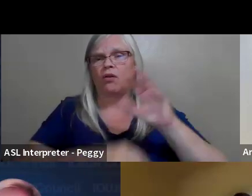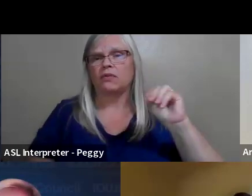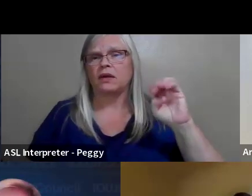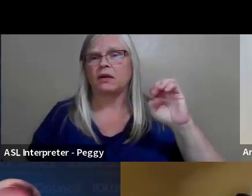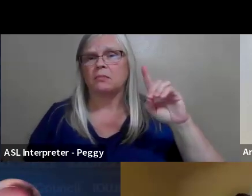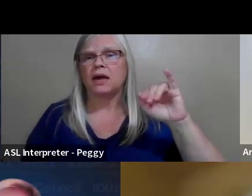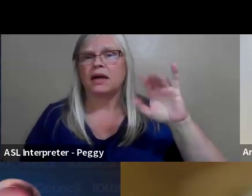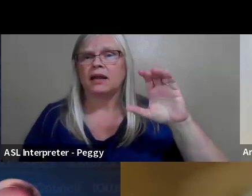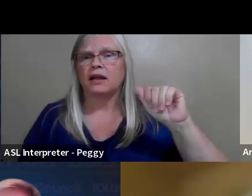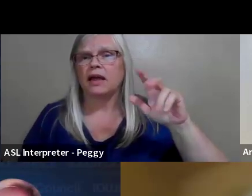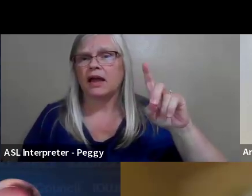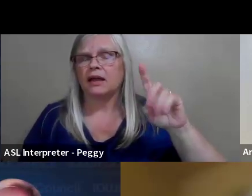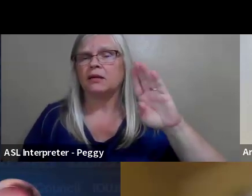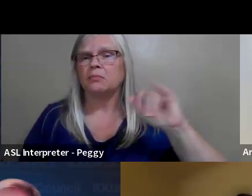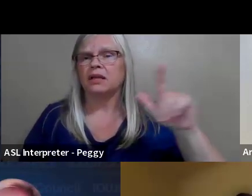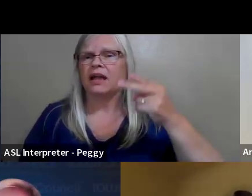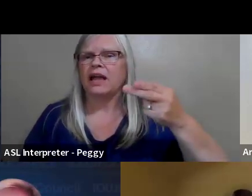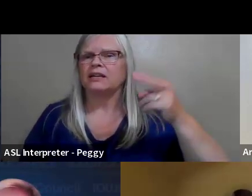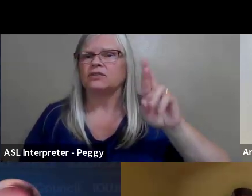or HR 1.